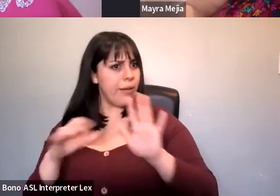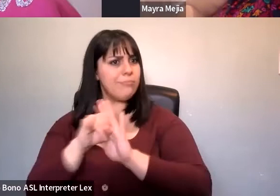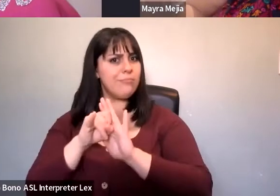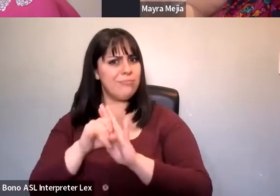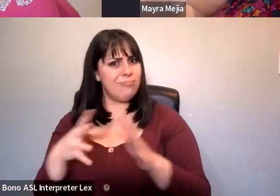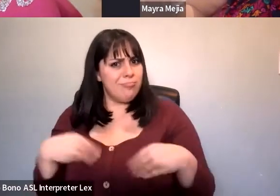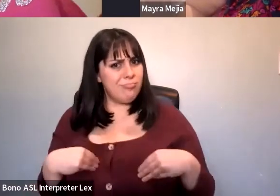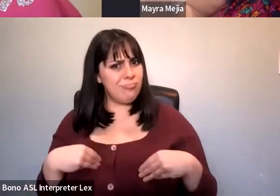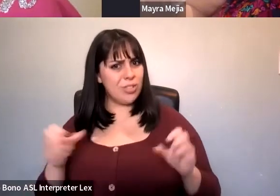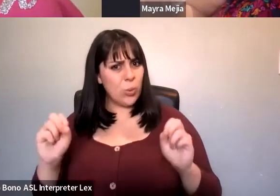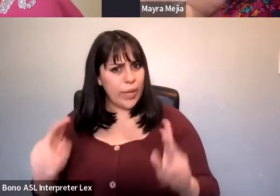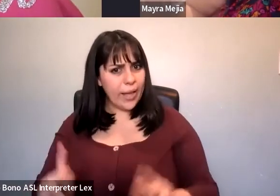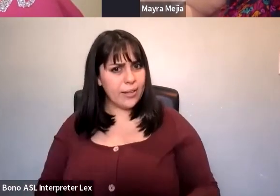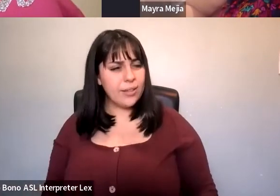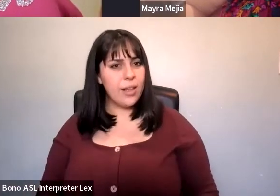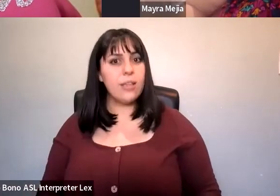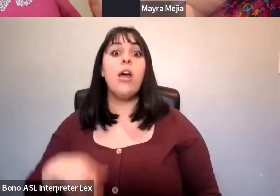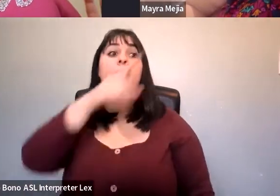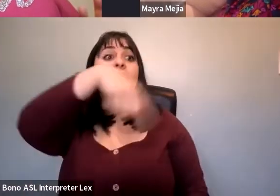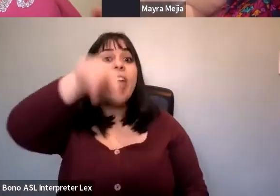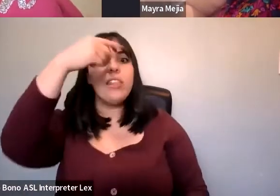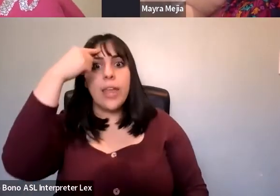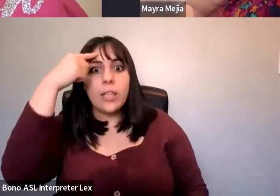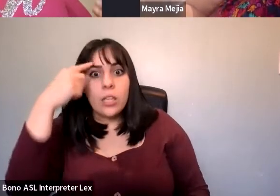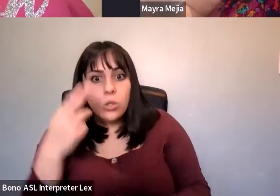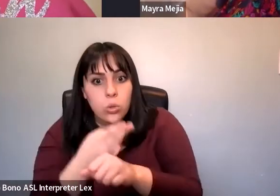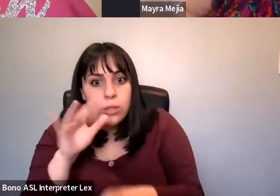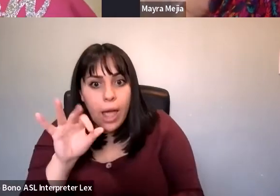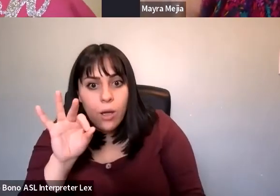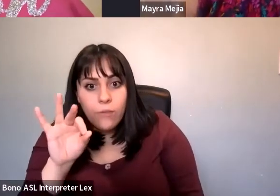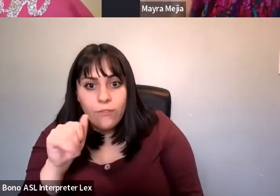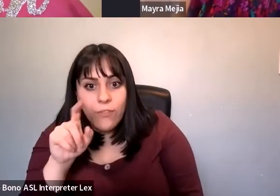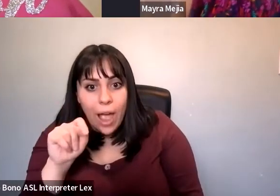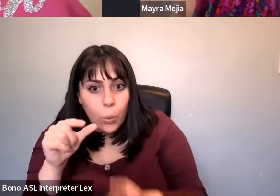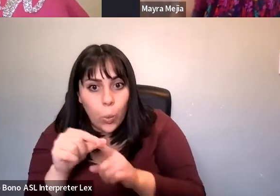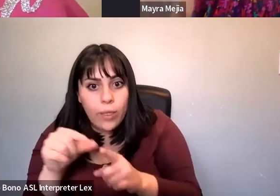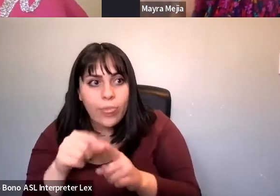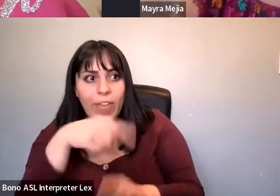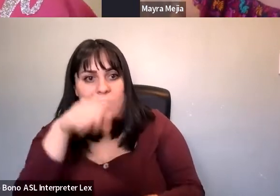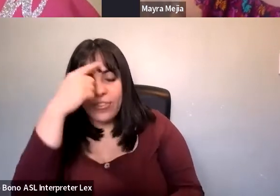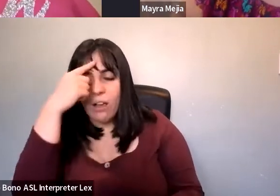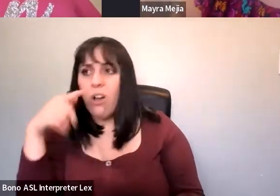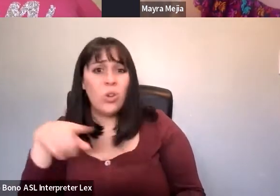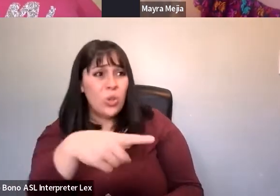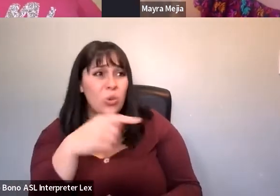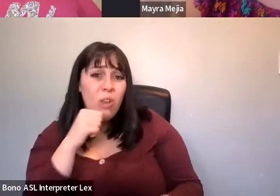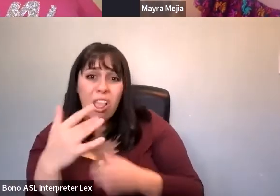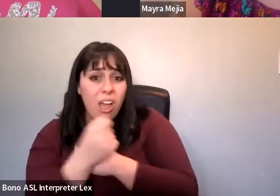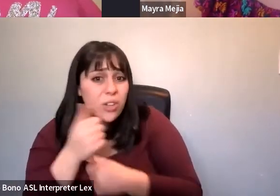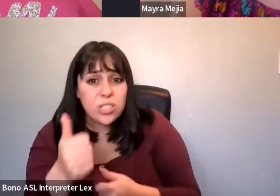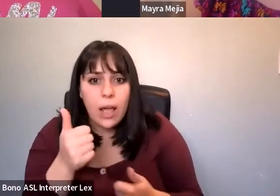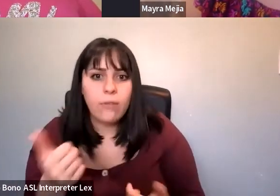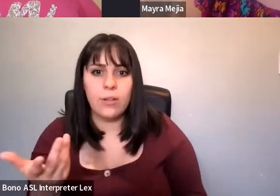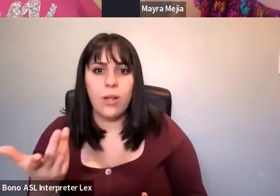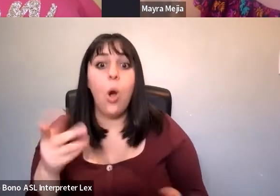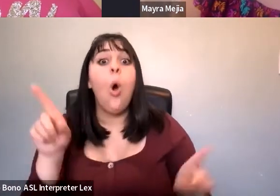you don't love yourself. And I think with using the word fat in an article, also we get accused of, oh, we're glorifying